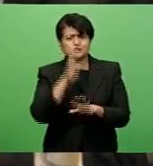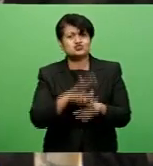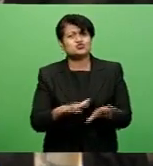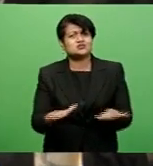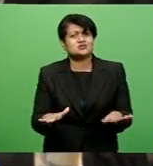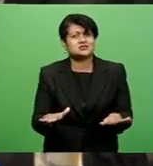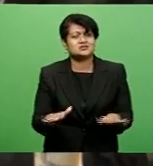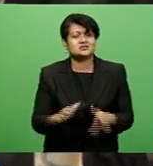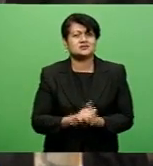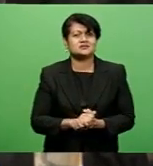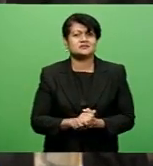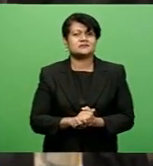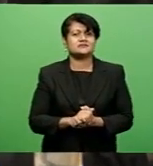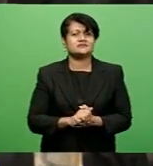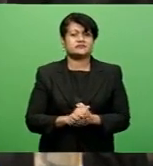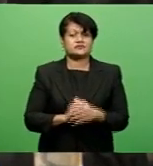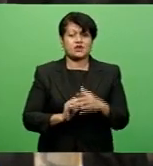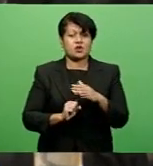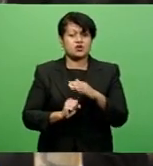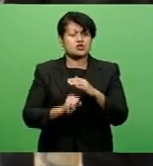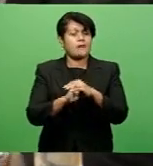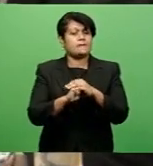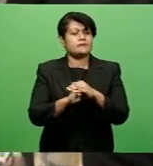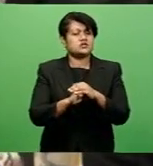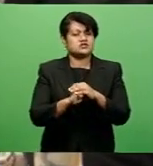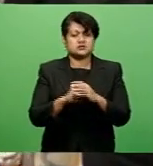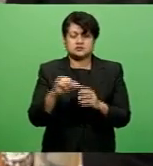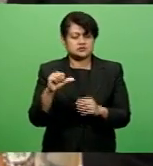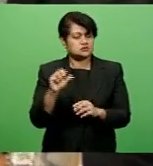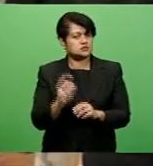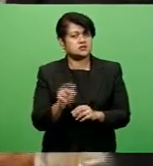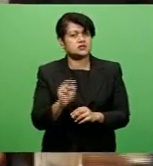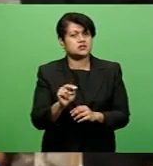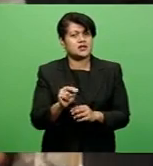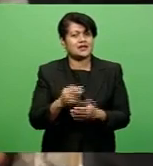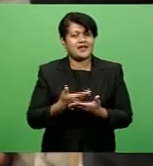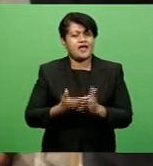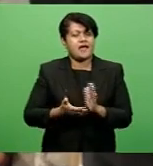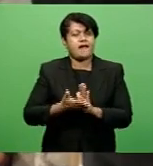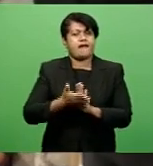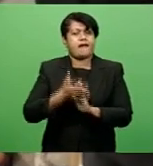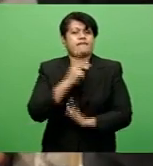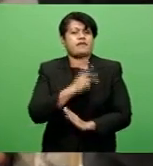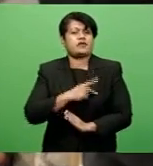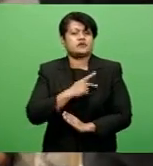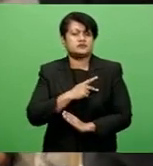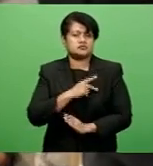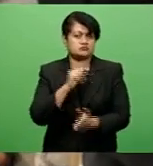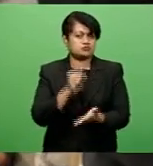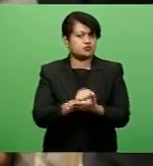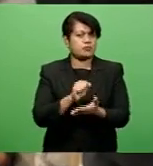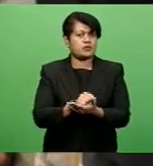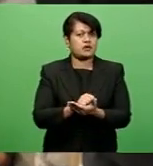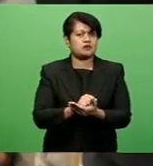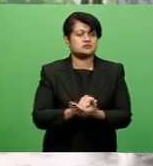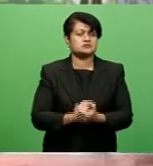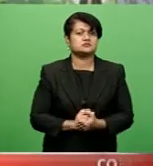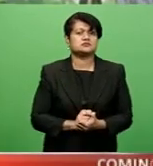communication. And our toppers deserved a far higher level of professionalism from the TSLB management.